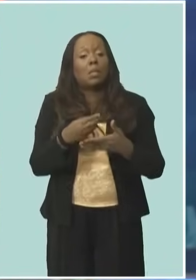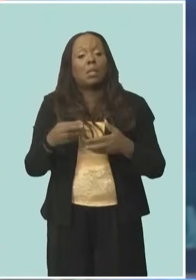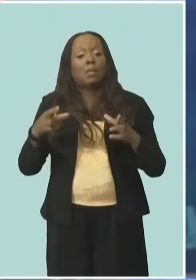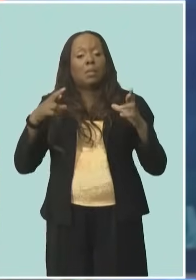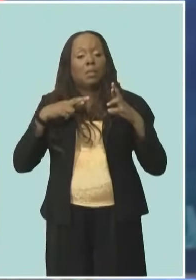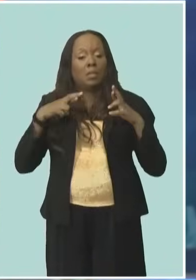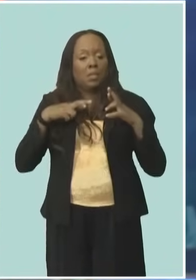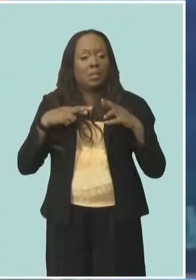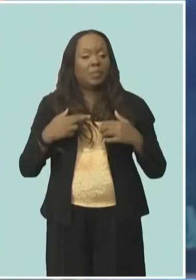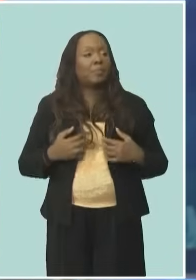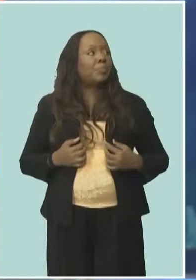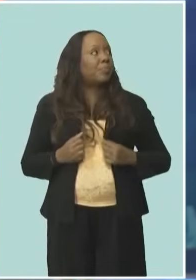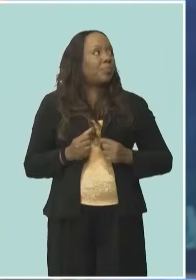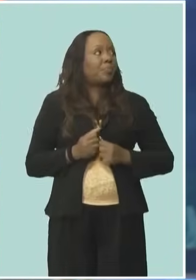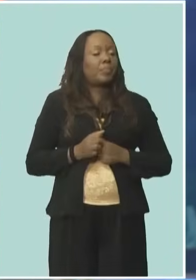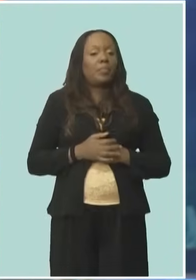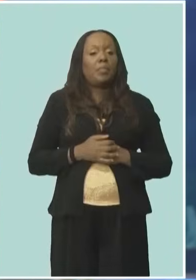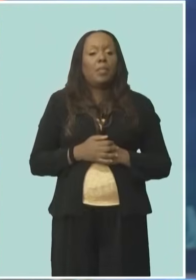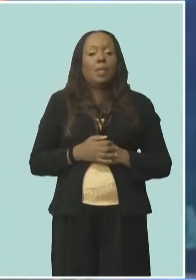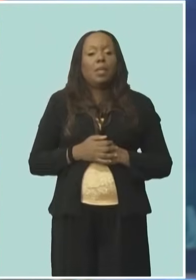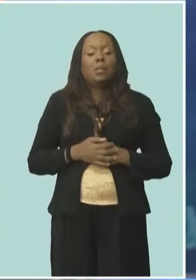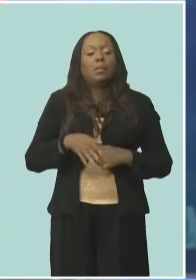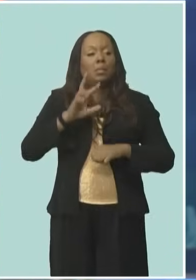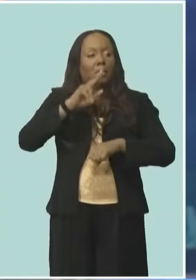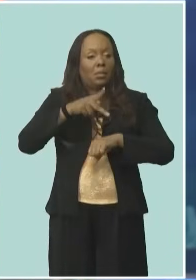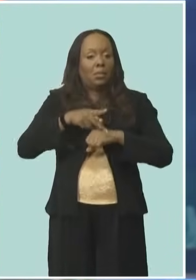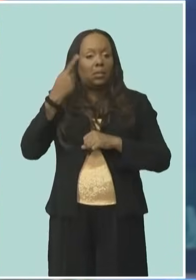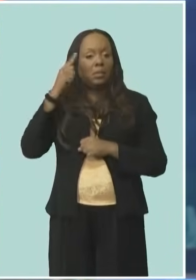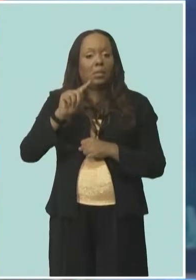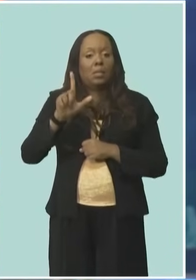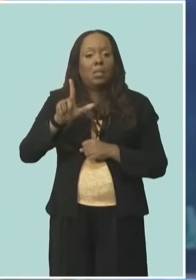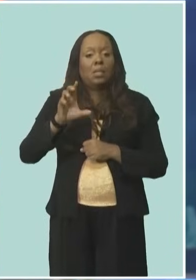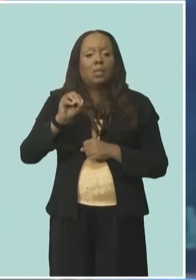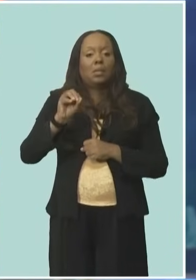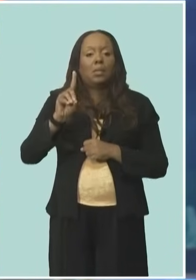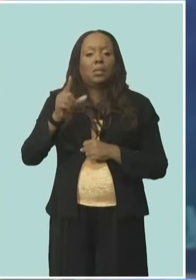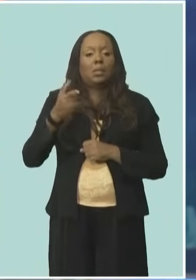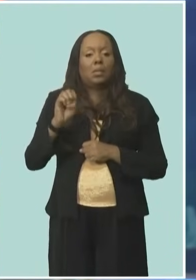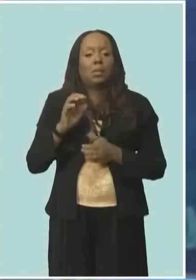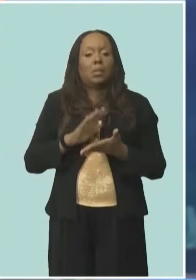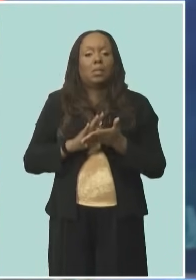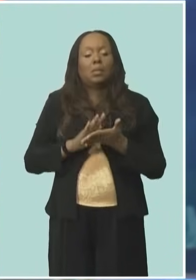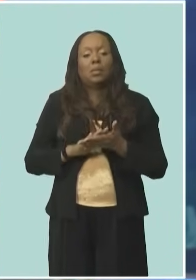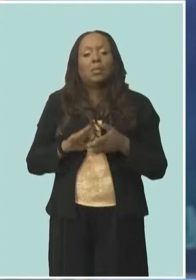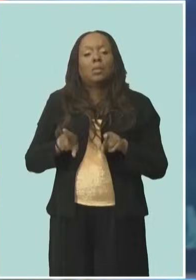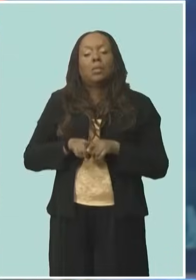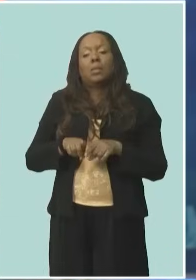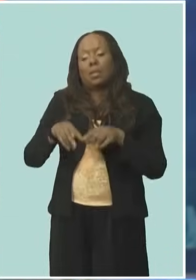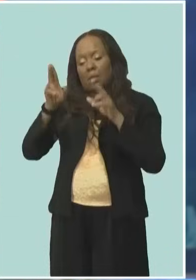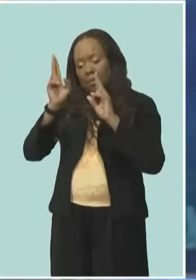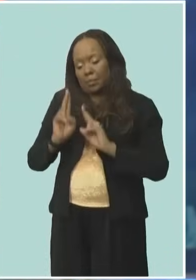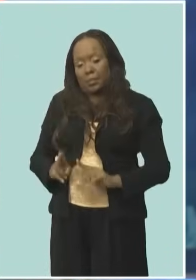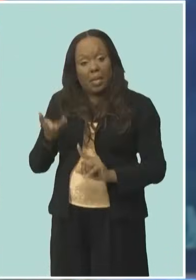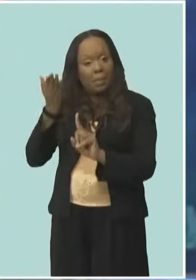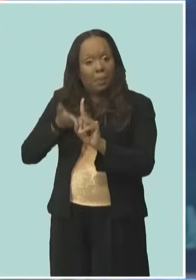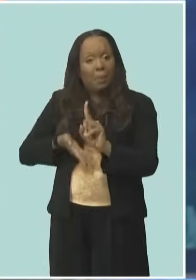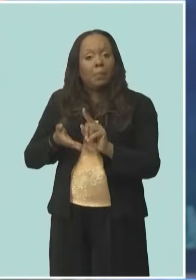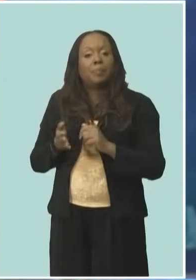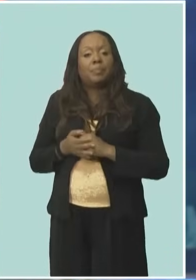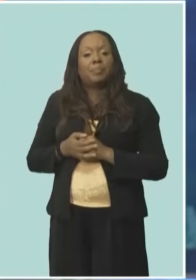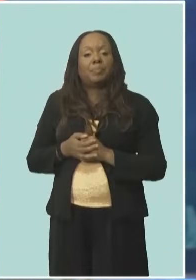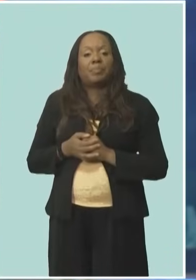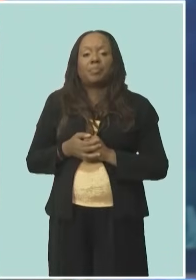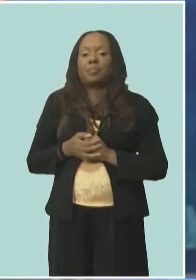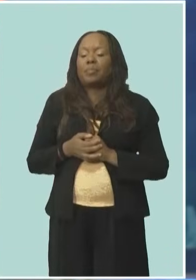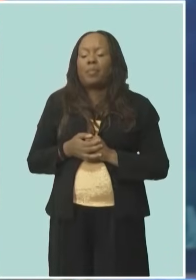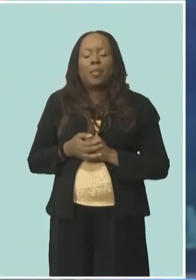retire. And principal of the Lodge School, Stephen Jackman, also paid tribute. He says this is a void that